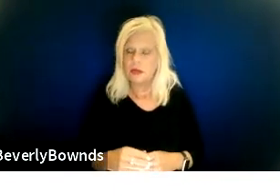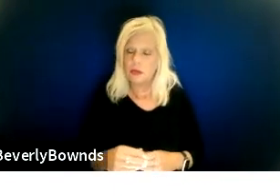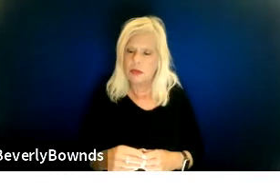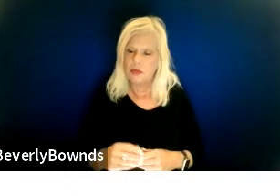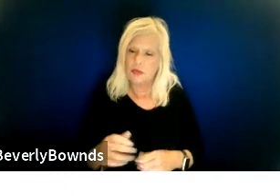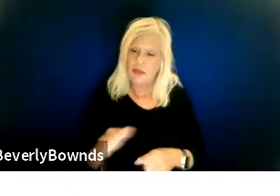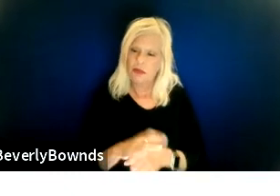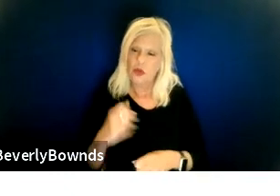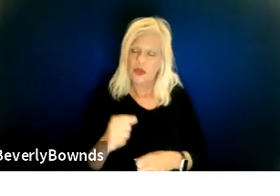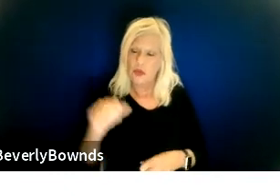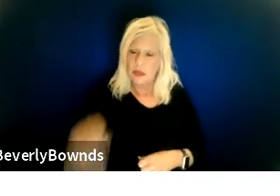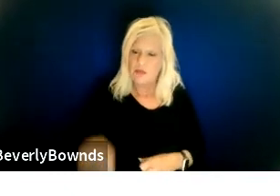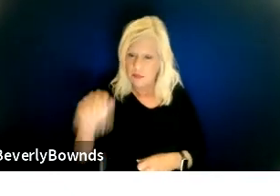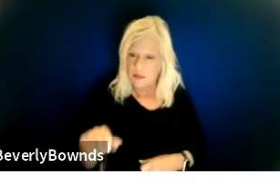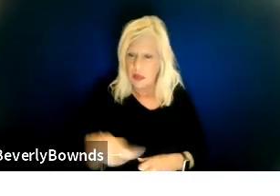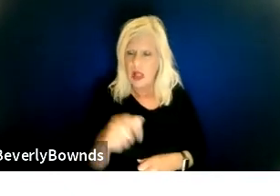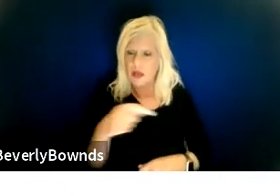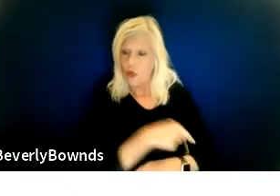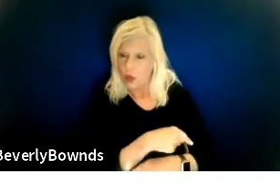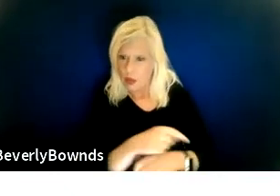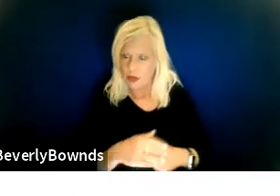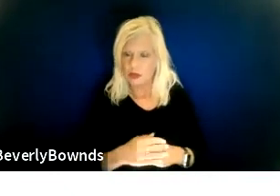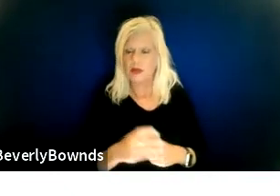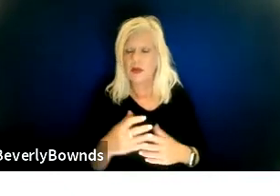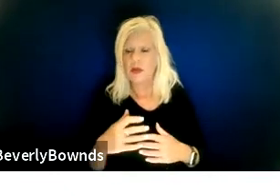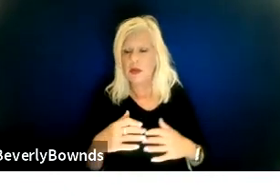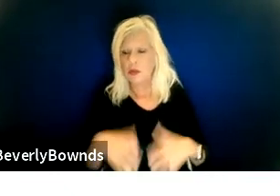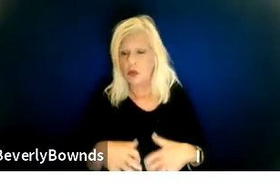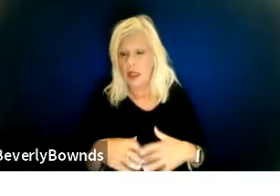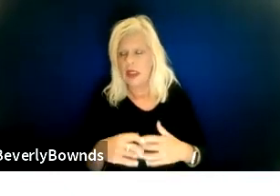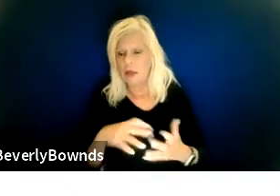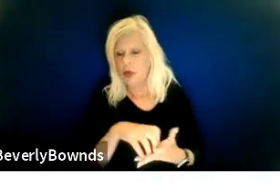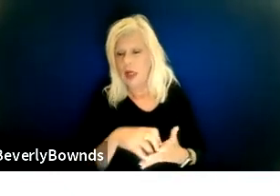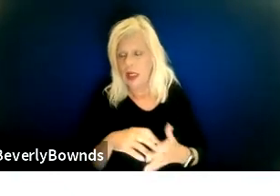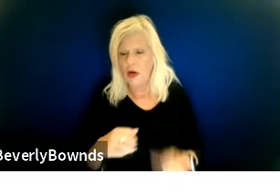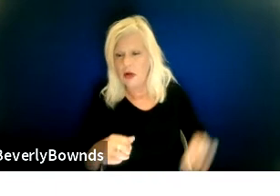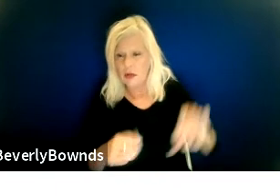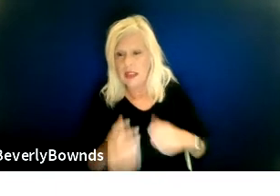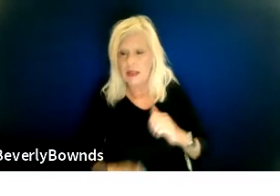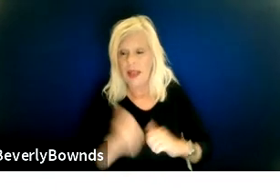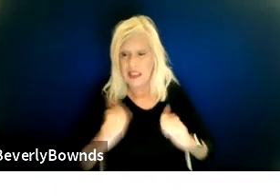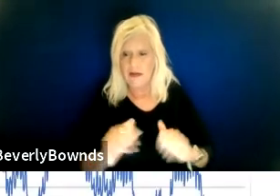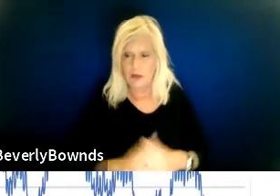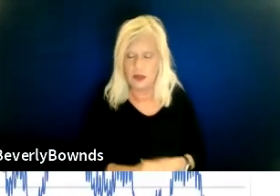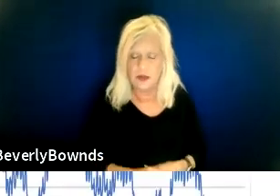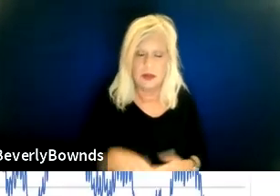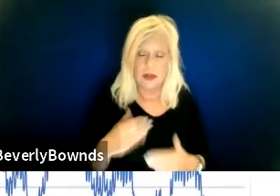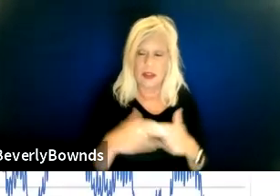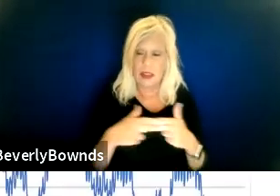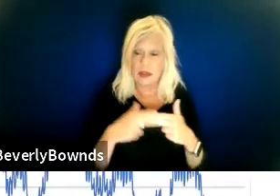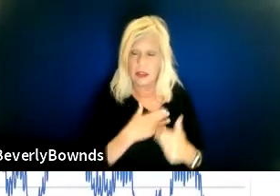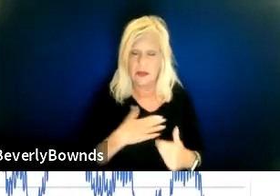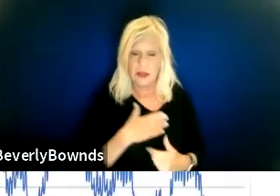effort. And in the other case, it would be the paretic arm pedaling at its max effort. Next slide, please.